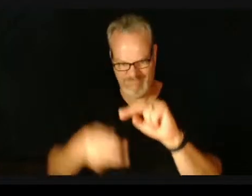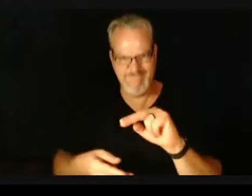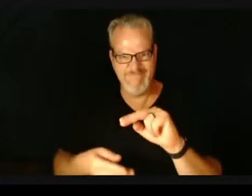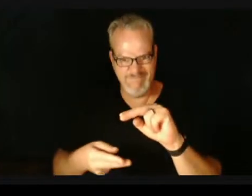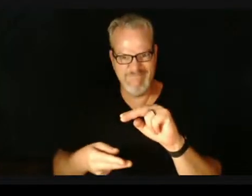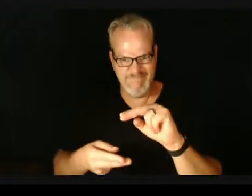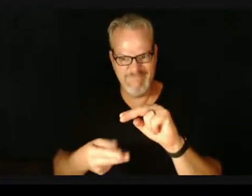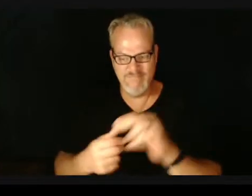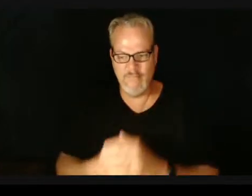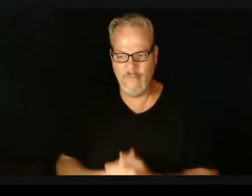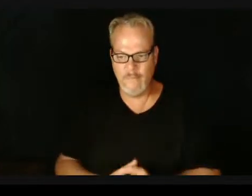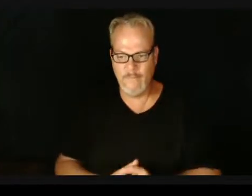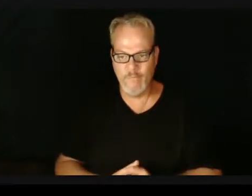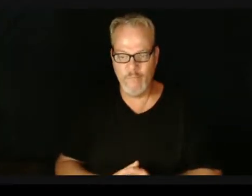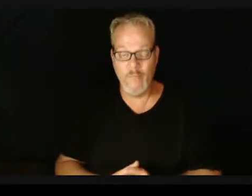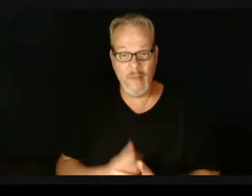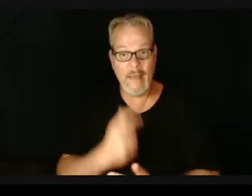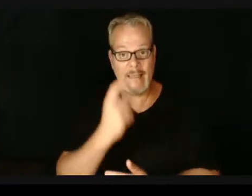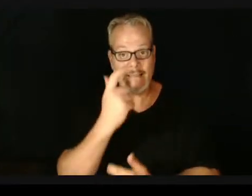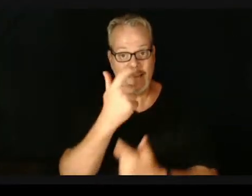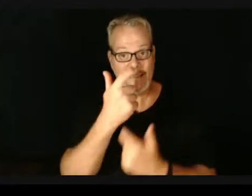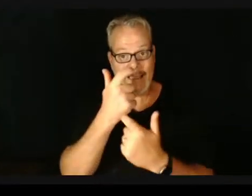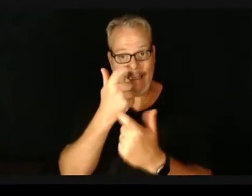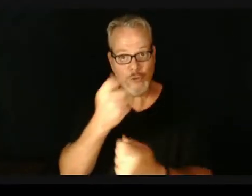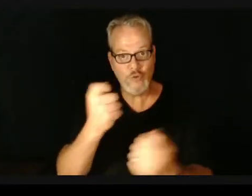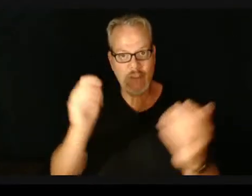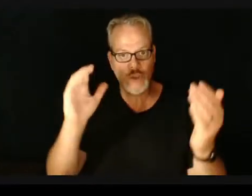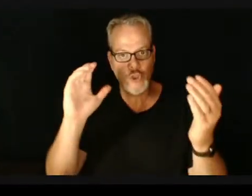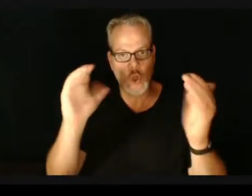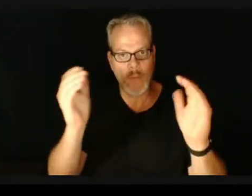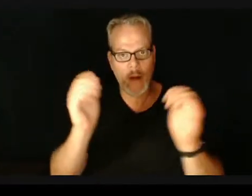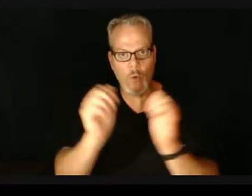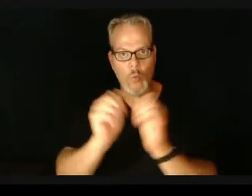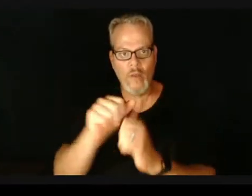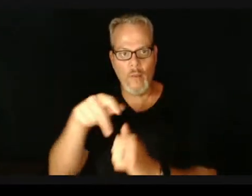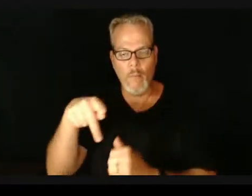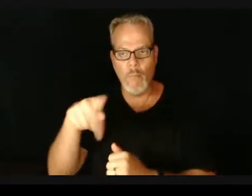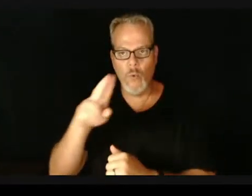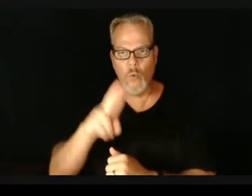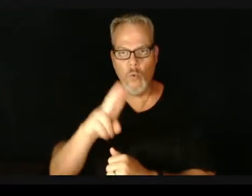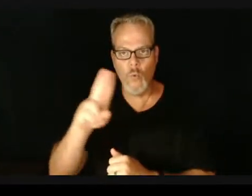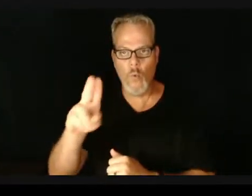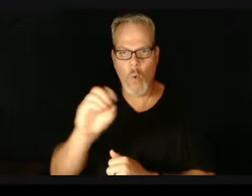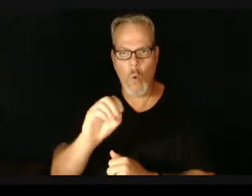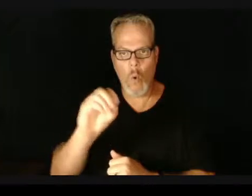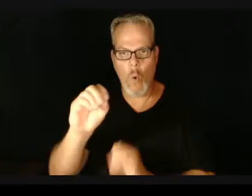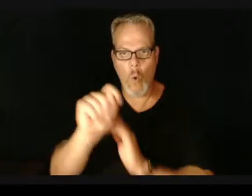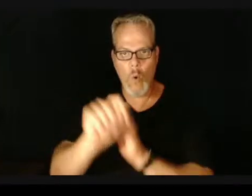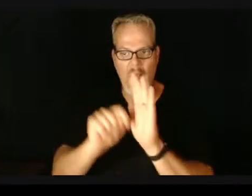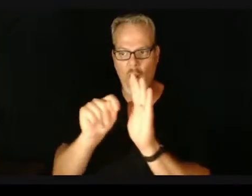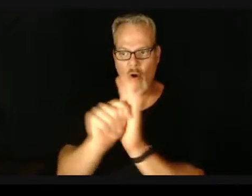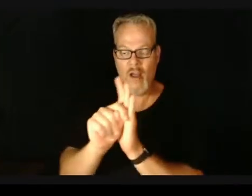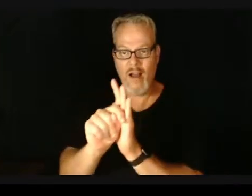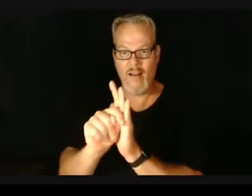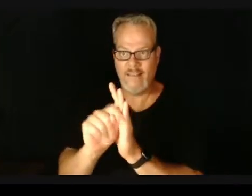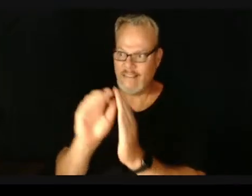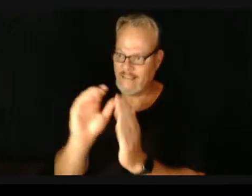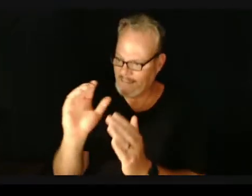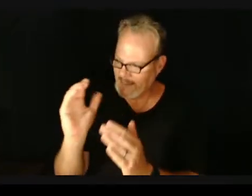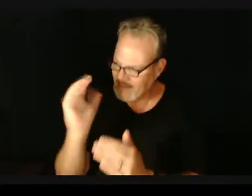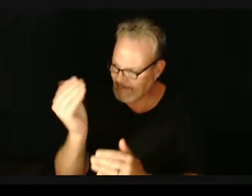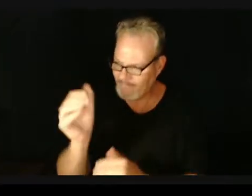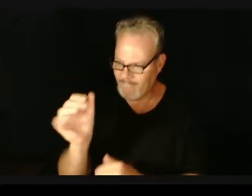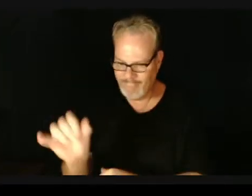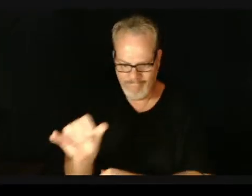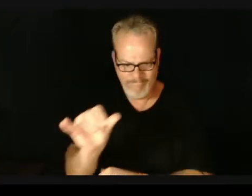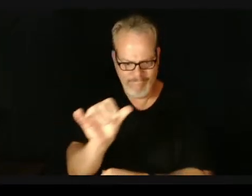But I think it's pretty interesting that you can compare this to like the Pu'o'o era, and what had a very similar growing cone under these fountains. They just had